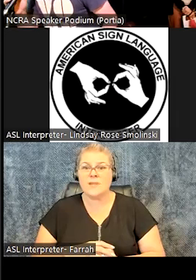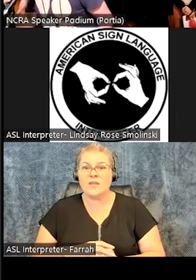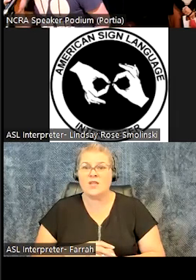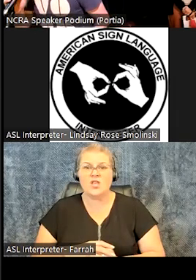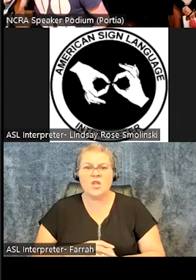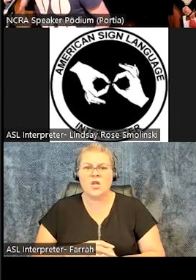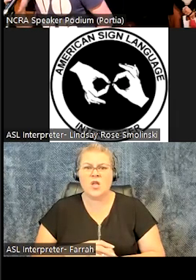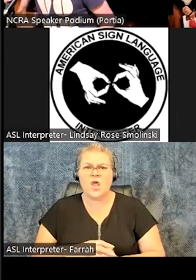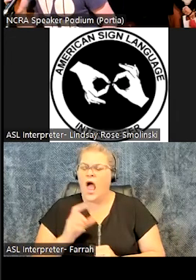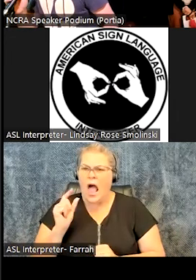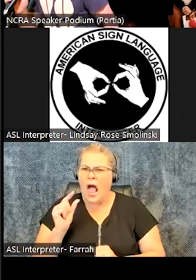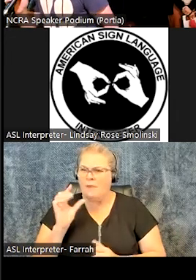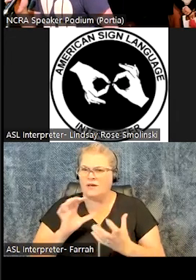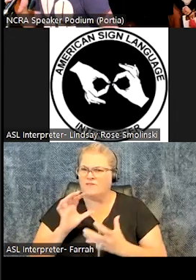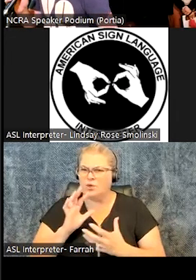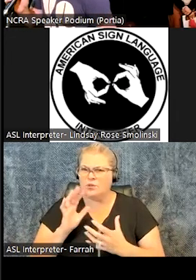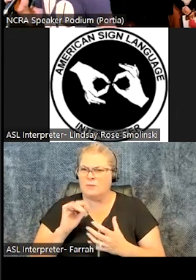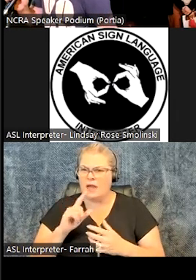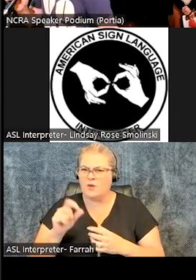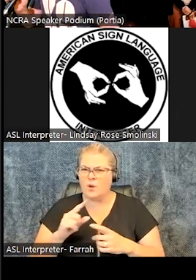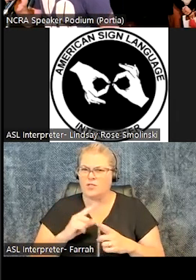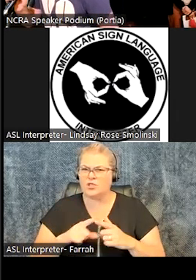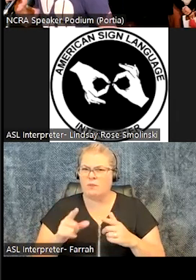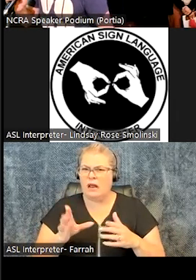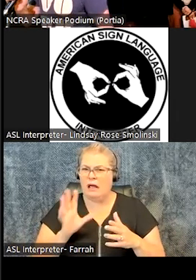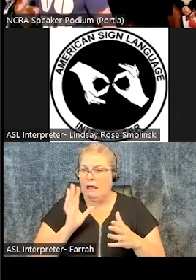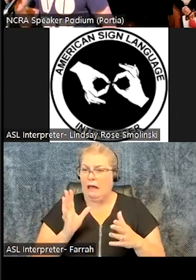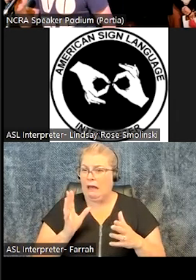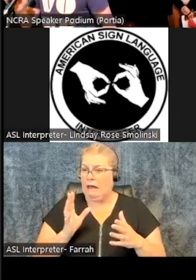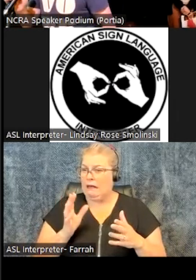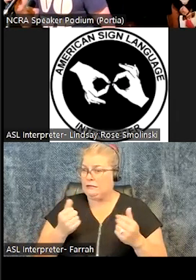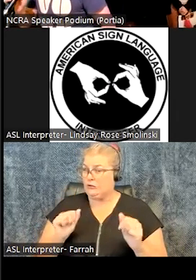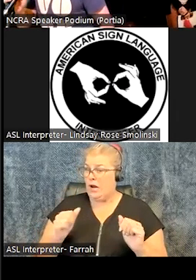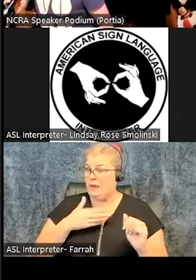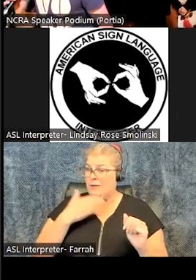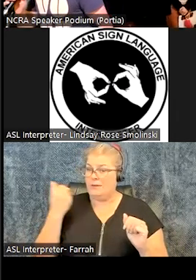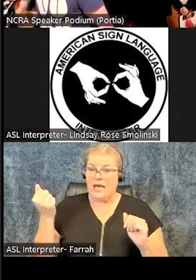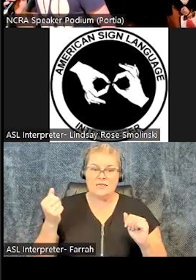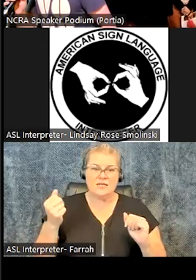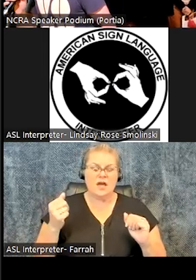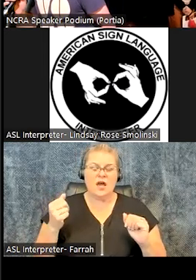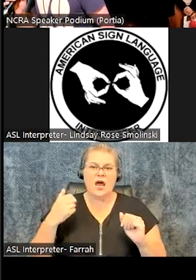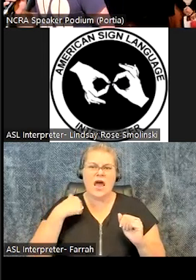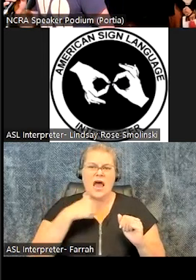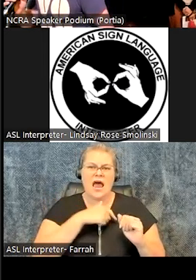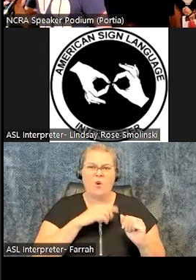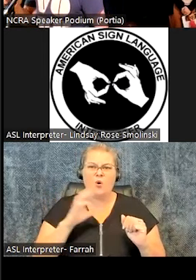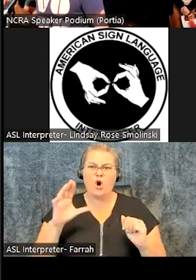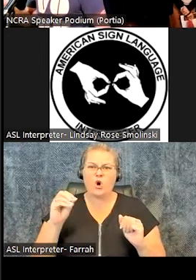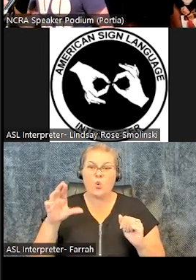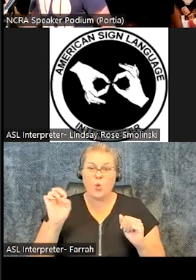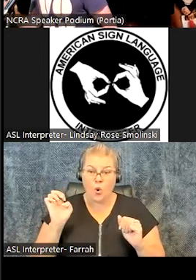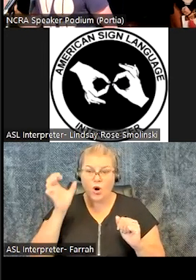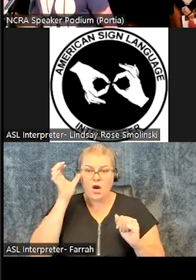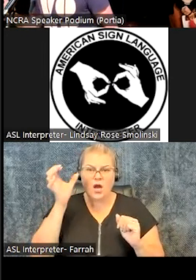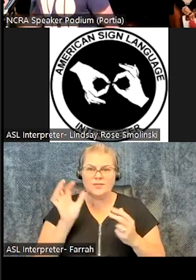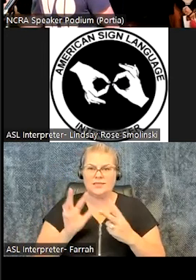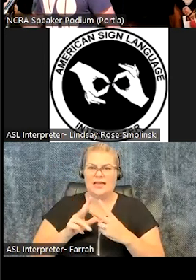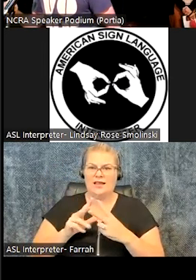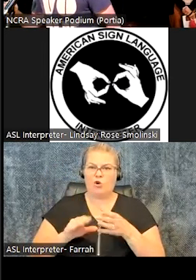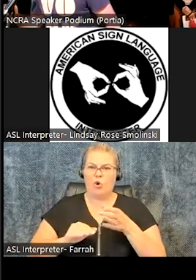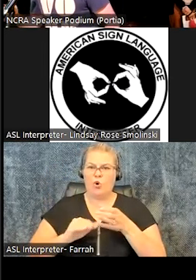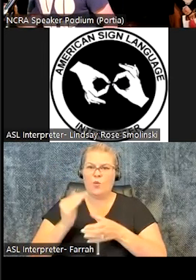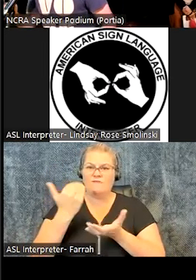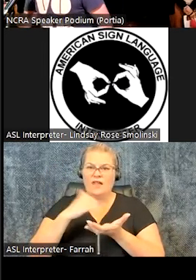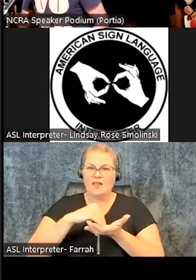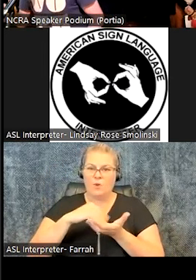Little confused by the question, but I'm going to lead right into it. Our core concept is it's either refillable or it's